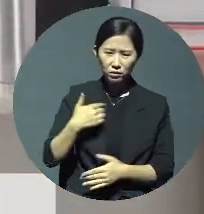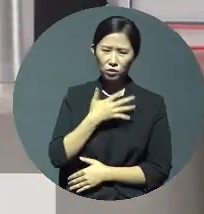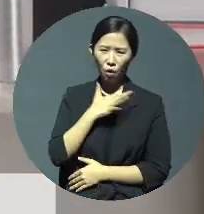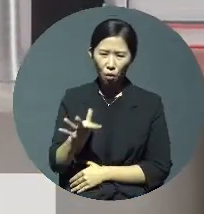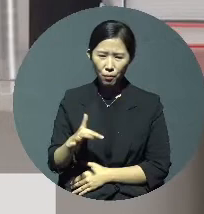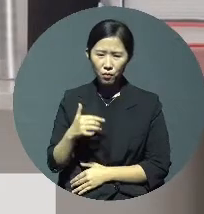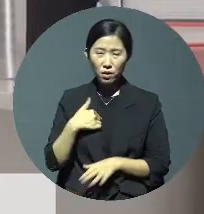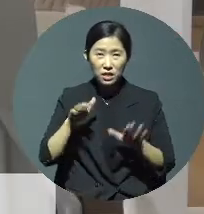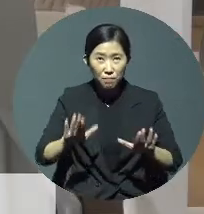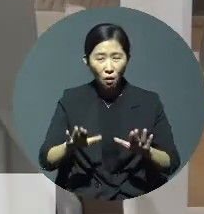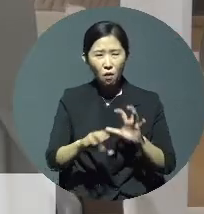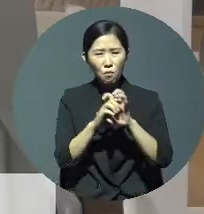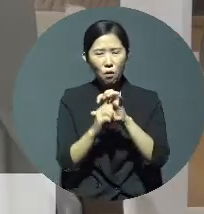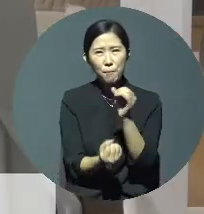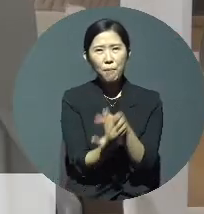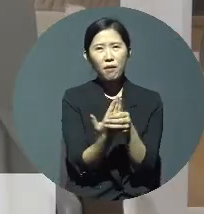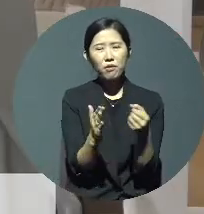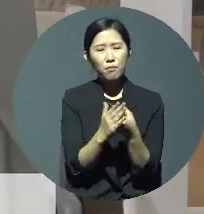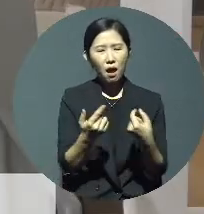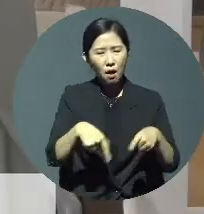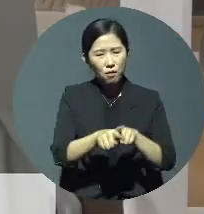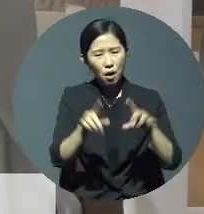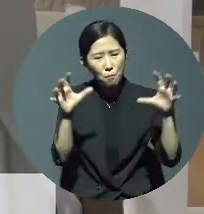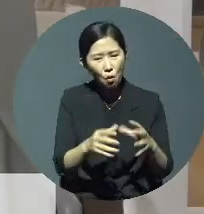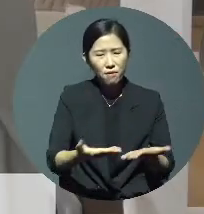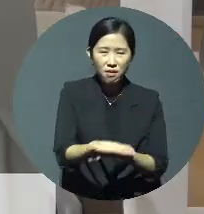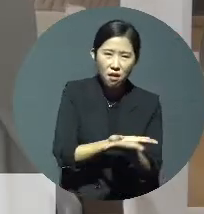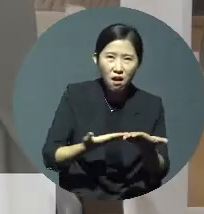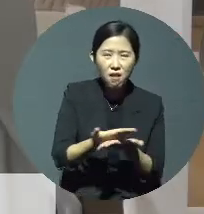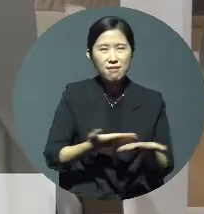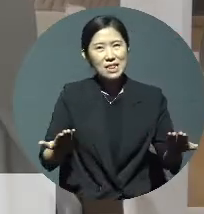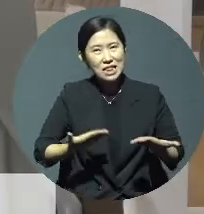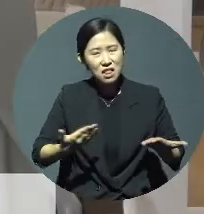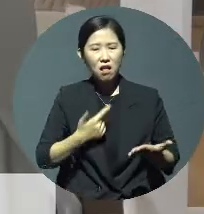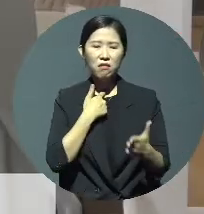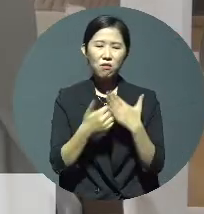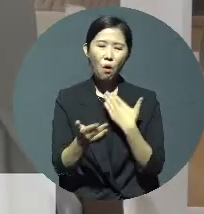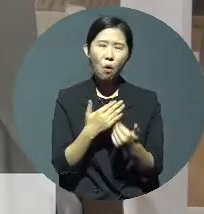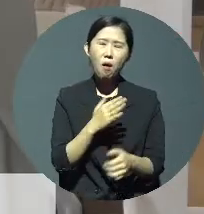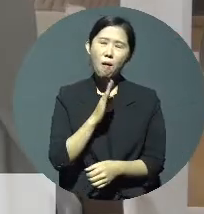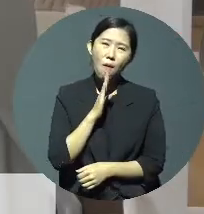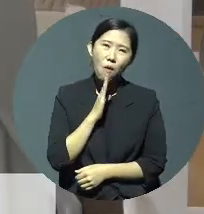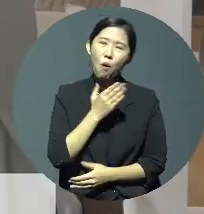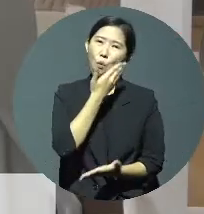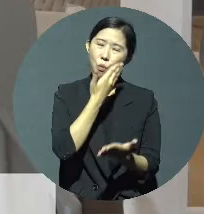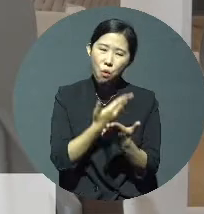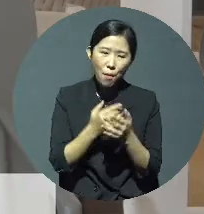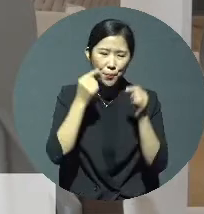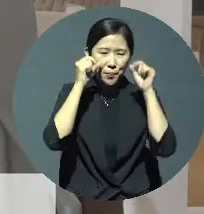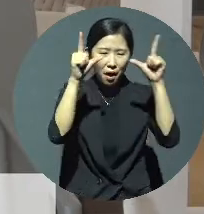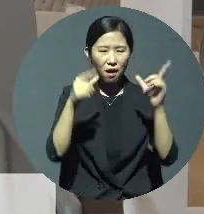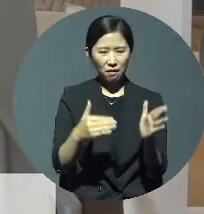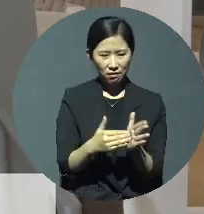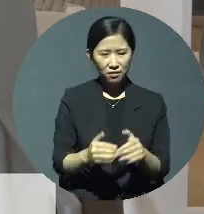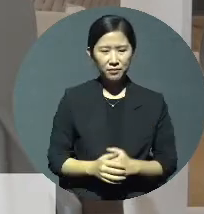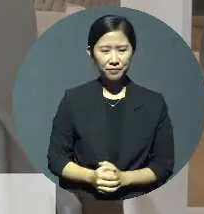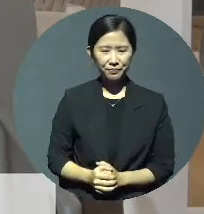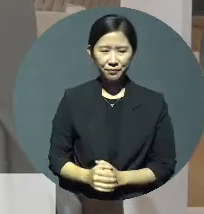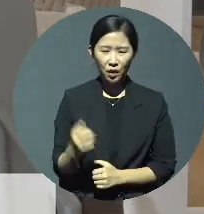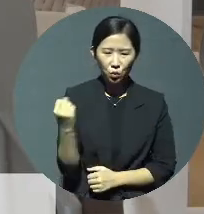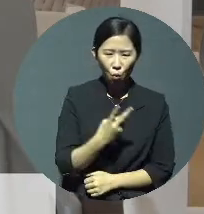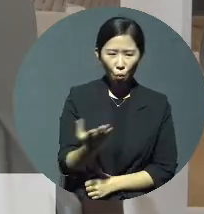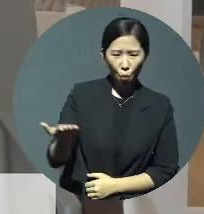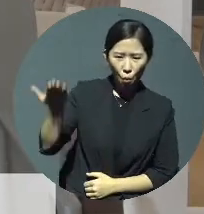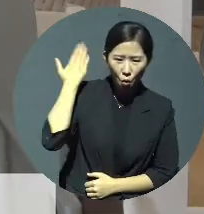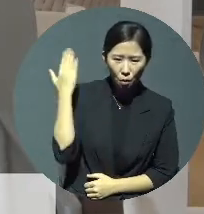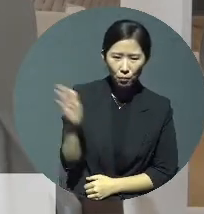comforted and enhanced. Also, you know, the fact that we clearly can't travel means that the communication tools must get